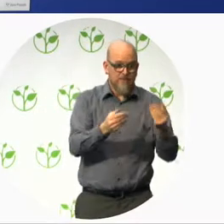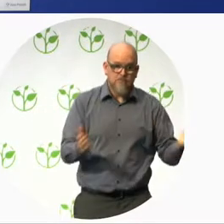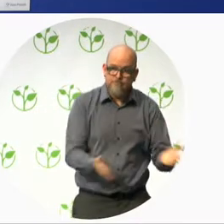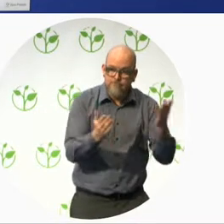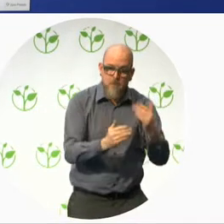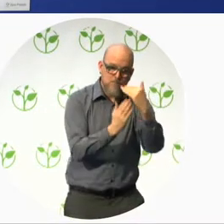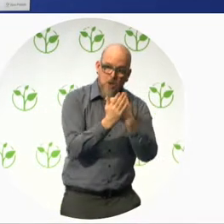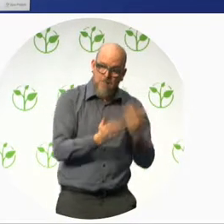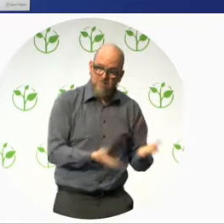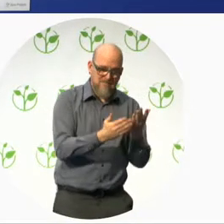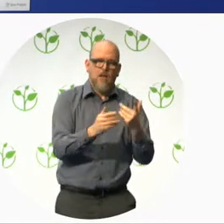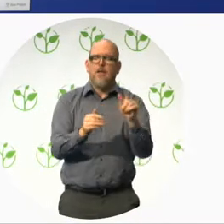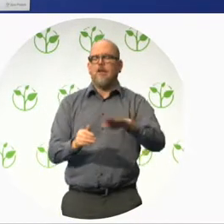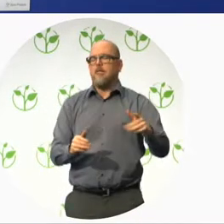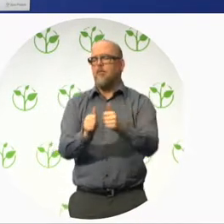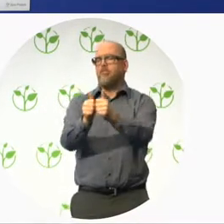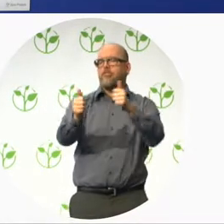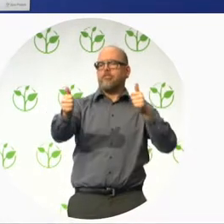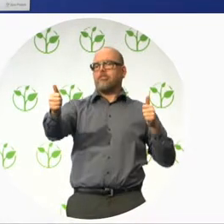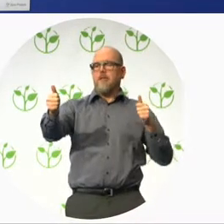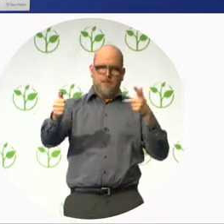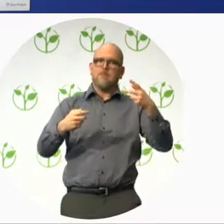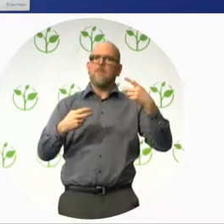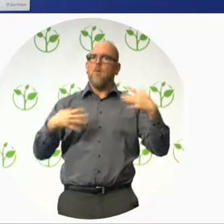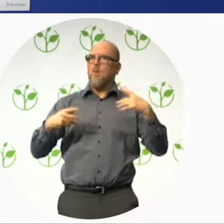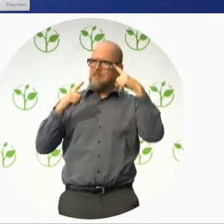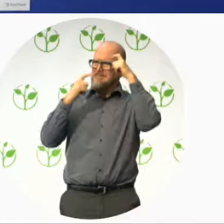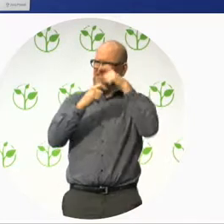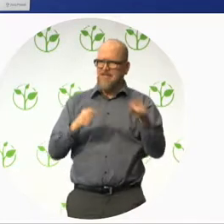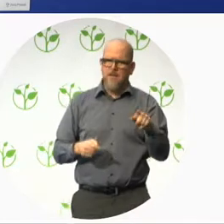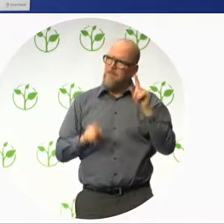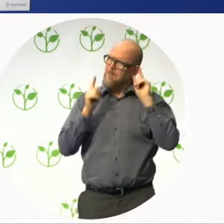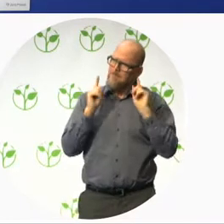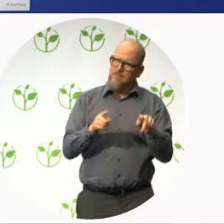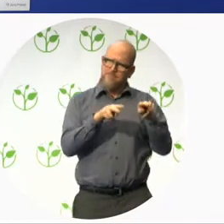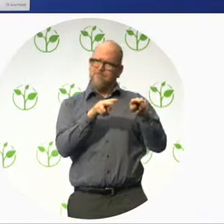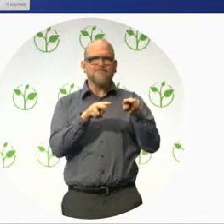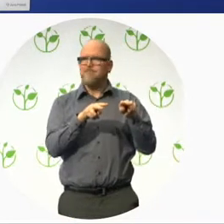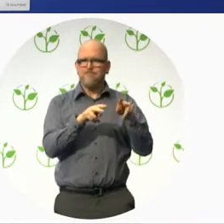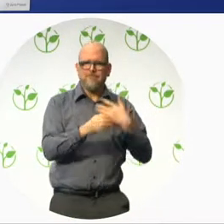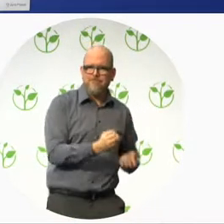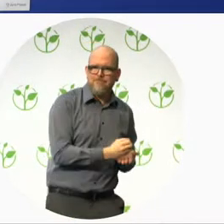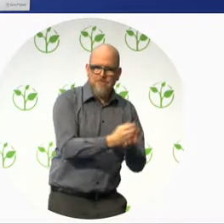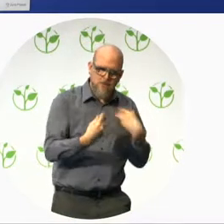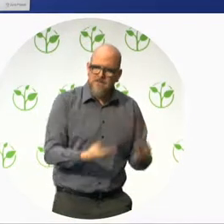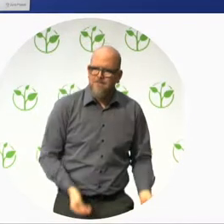We see this time period as a critical period, and therefore this work that we're doing is urgent.